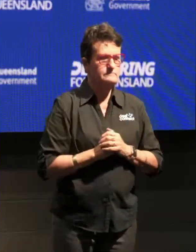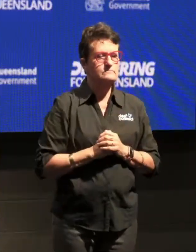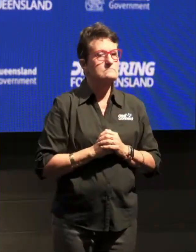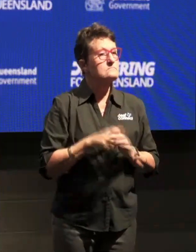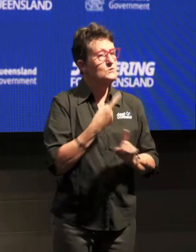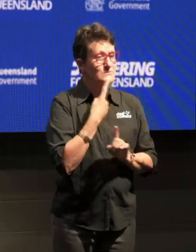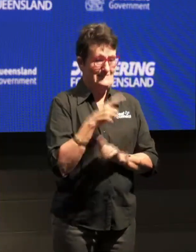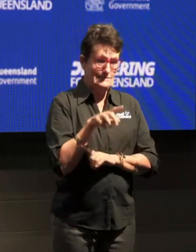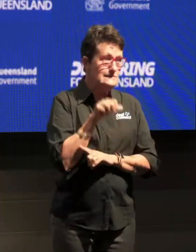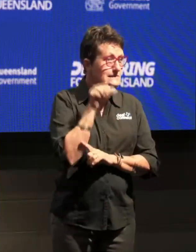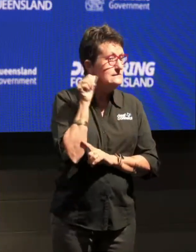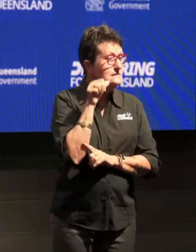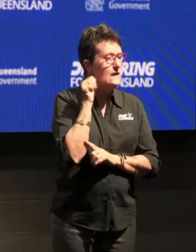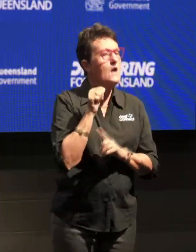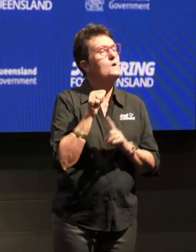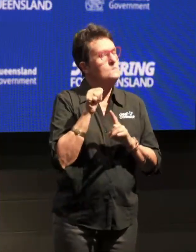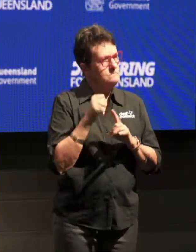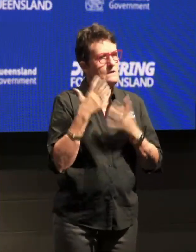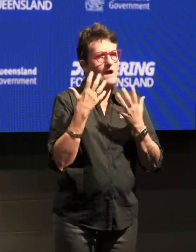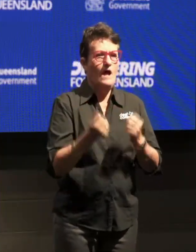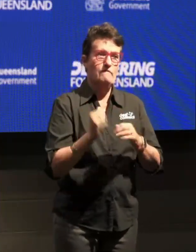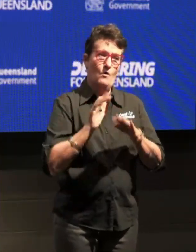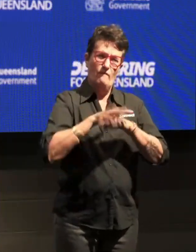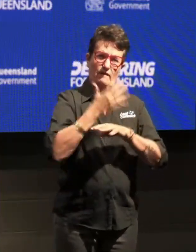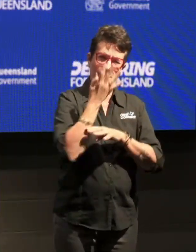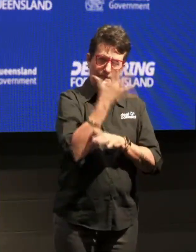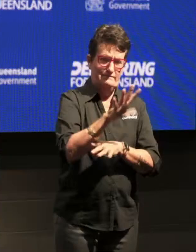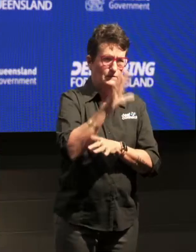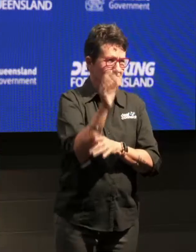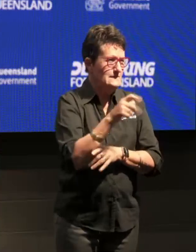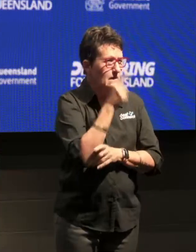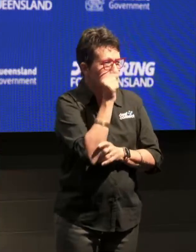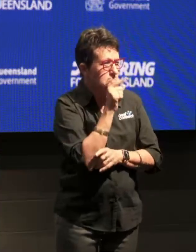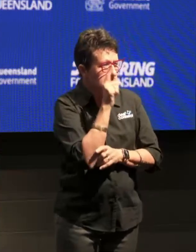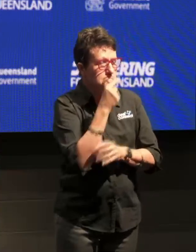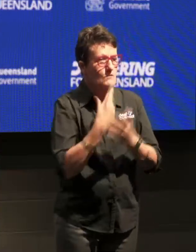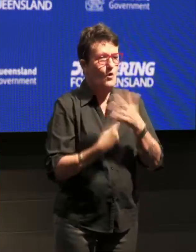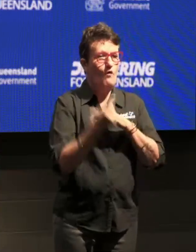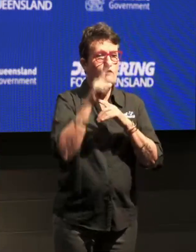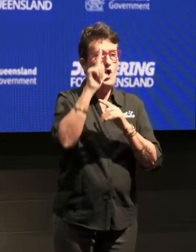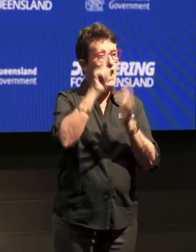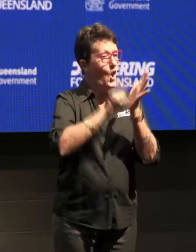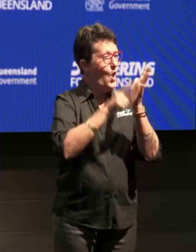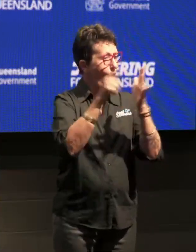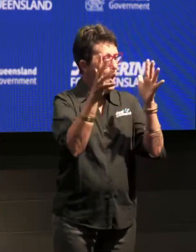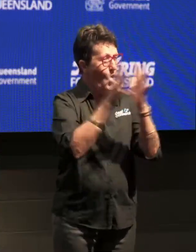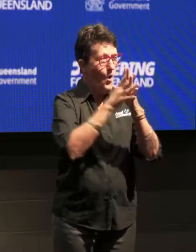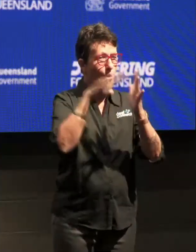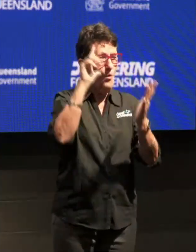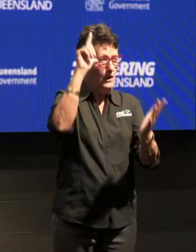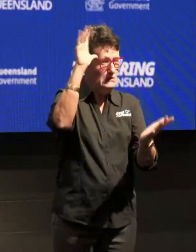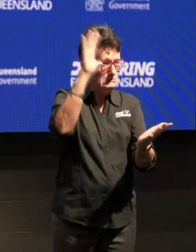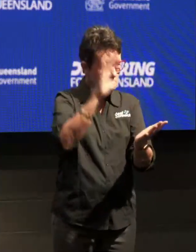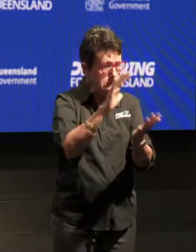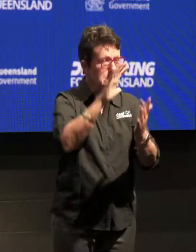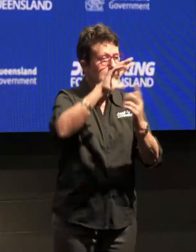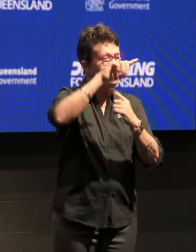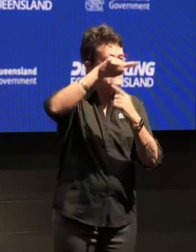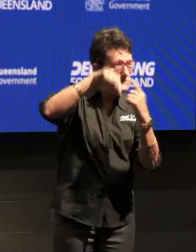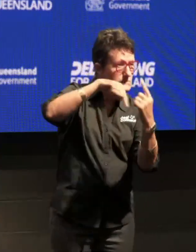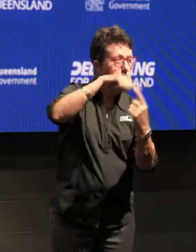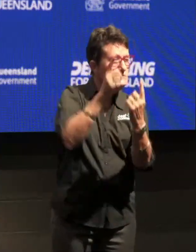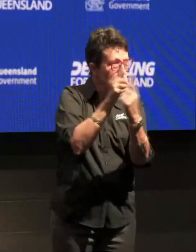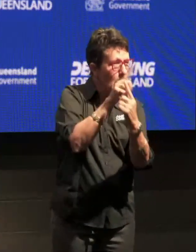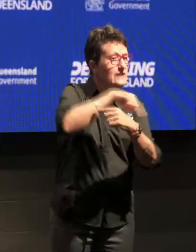we mentioned yesterday, there remains a greater than 50% chance of the low system forming into a cyclone. And on the back of